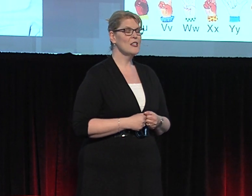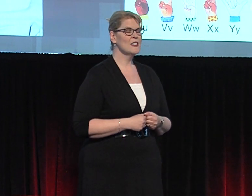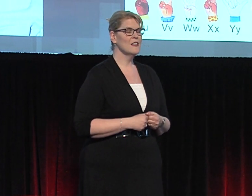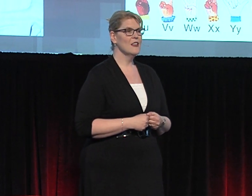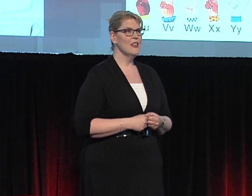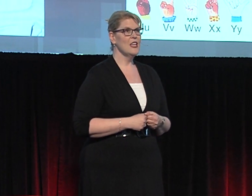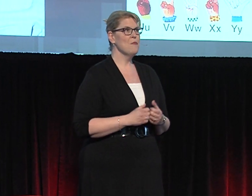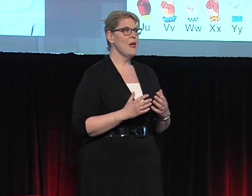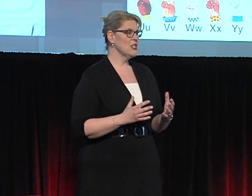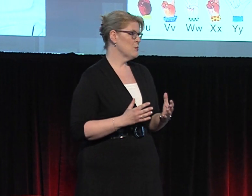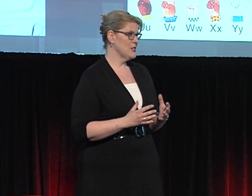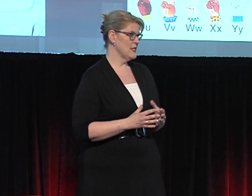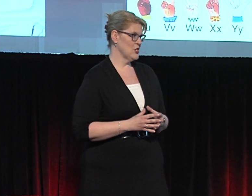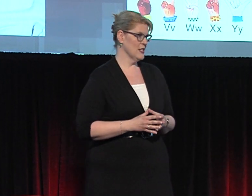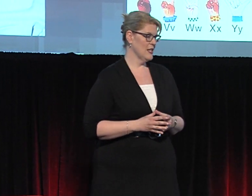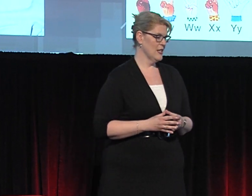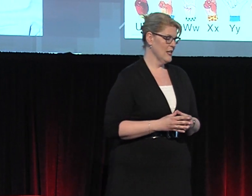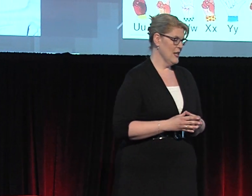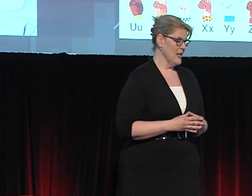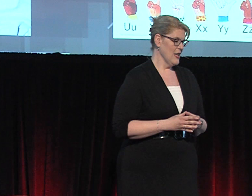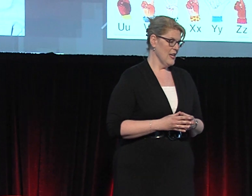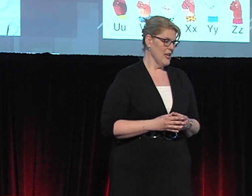It was an imaginable decision,